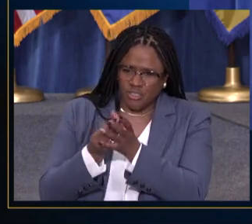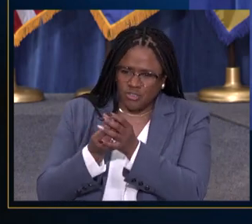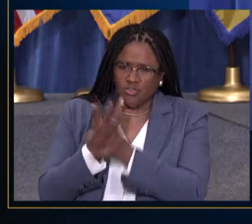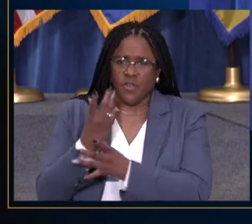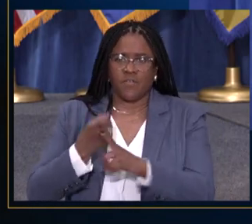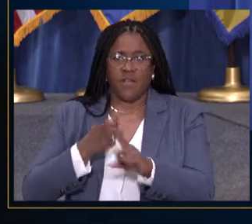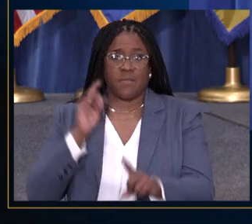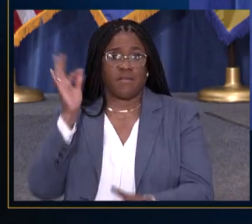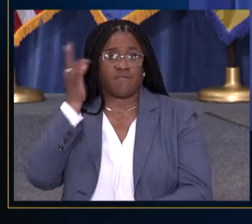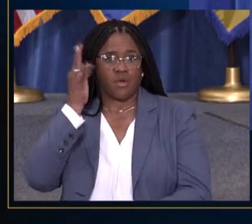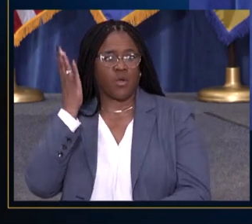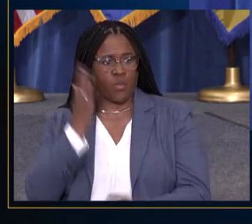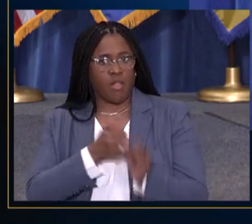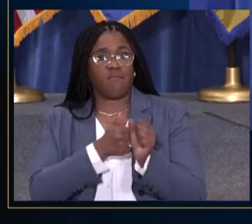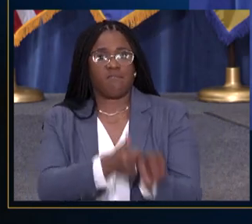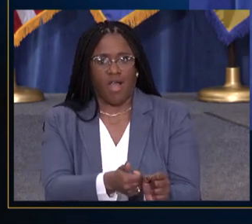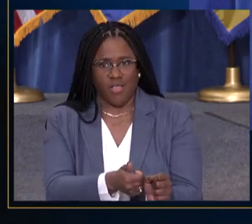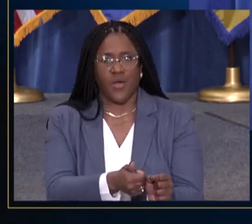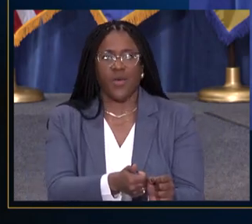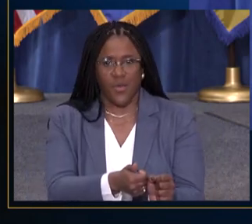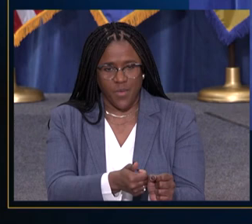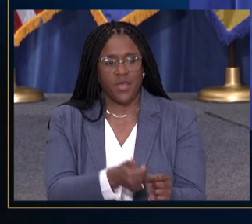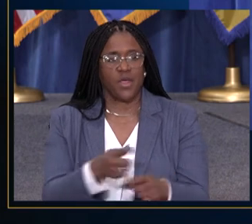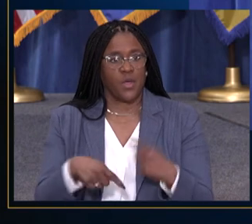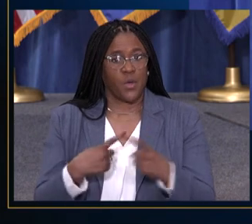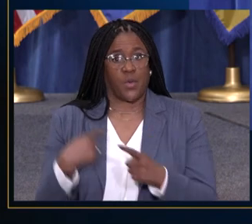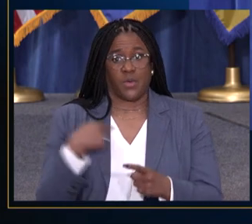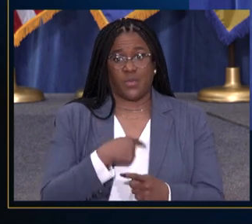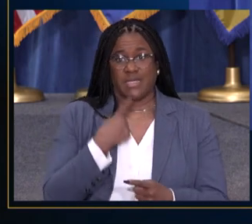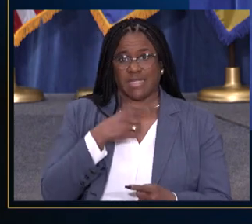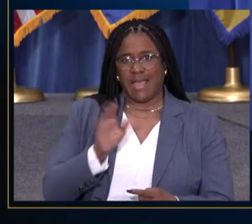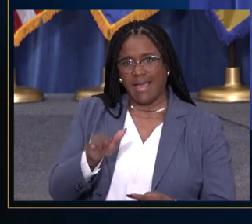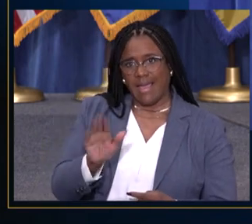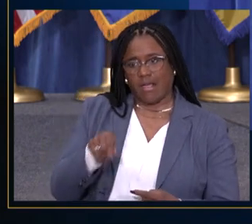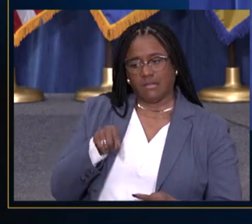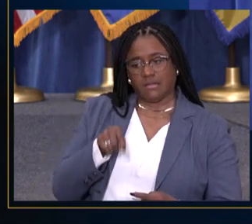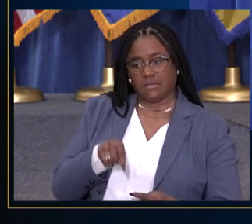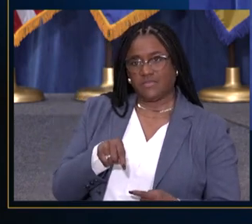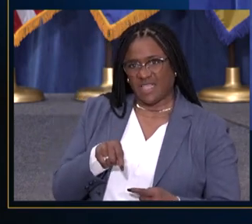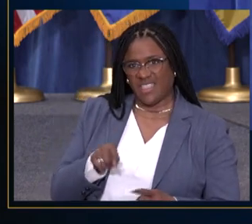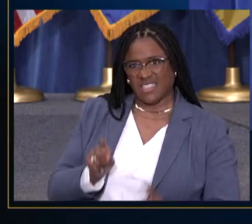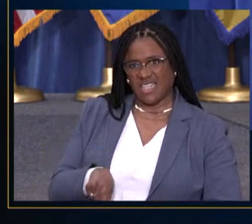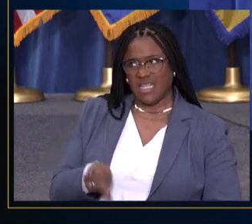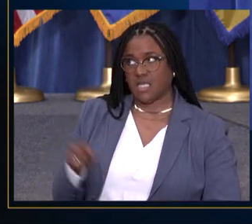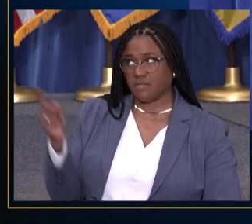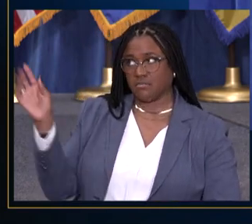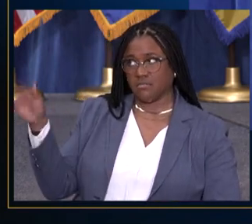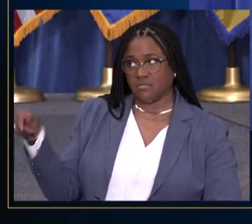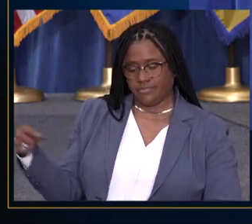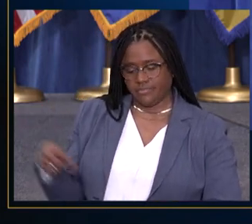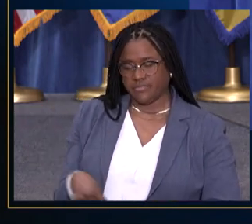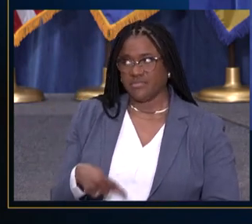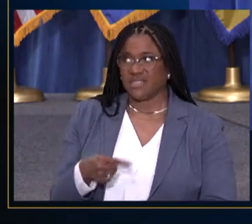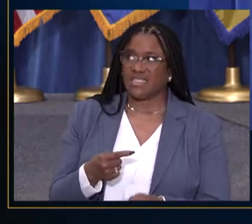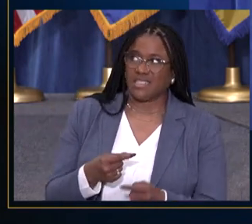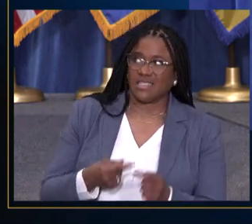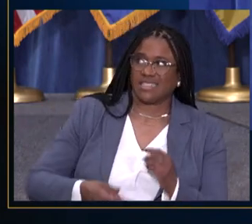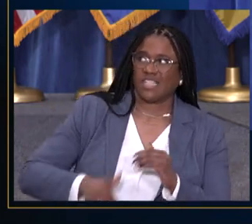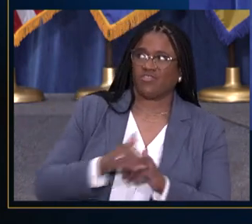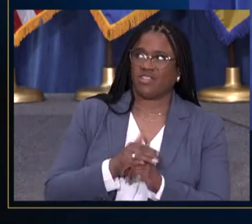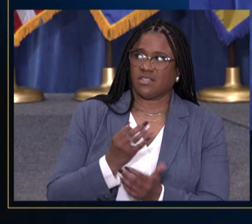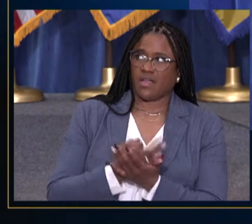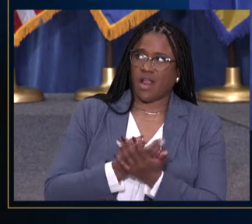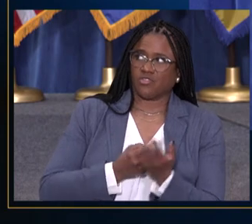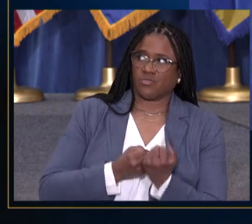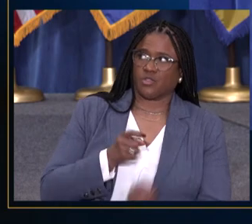probably going to follow a lot of where we bring in, hey, this is a need, this is where we want to build some financial support